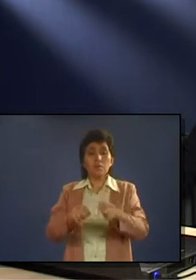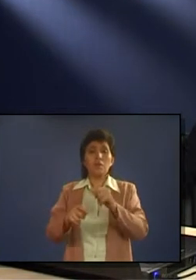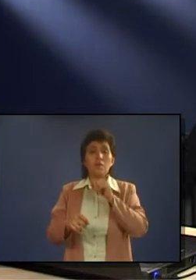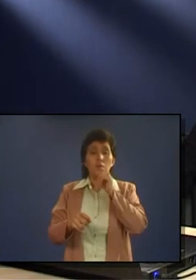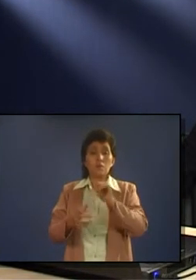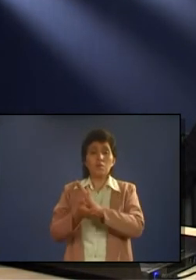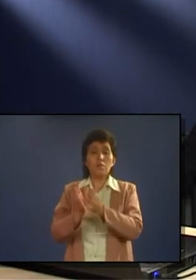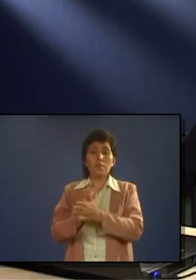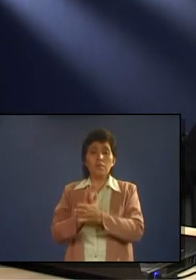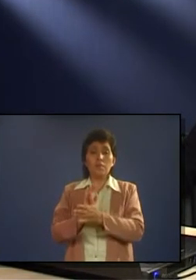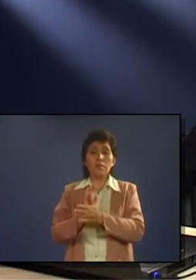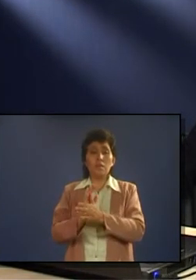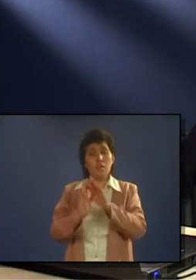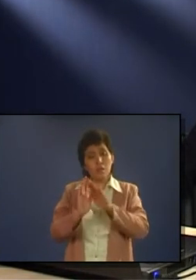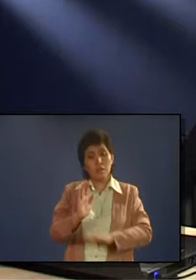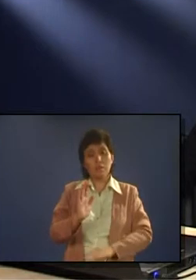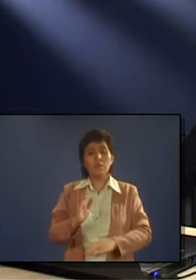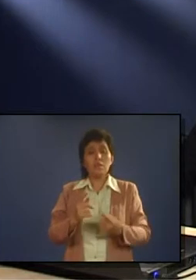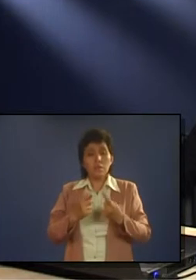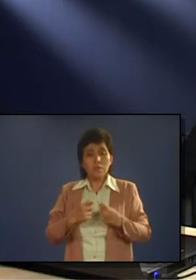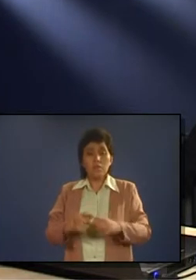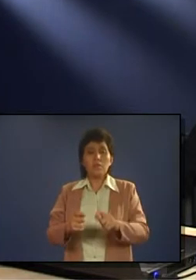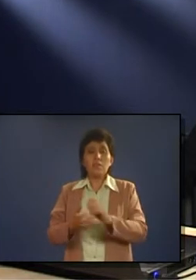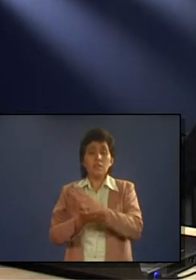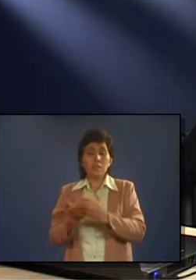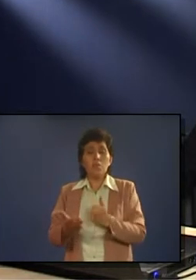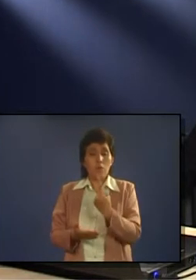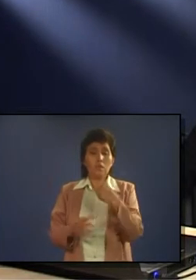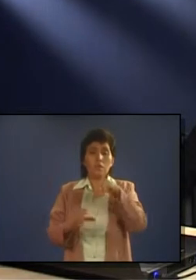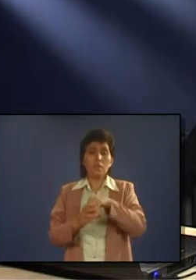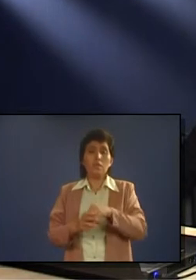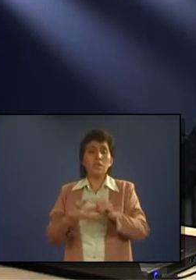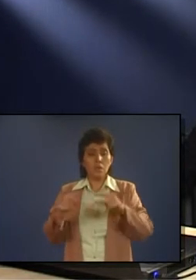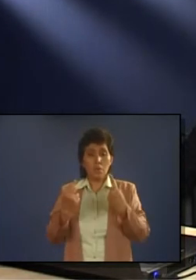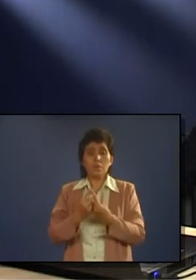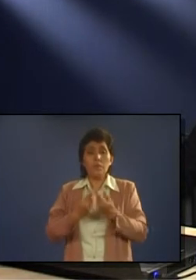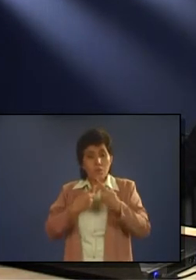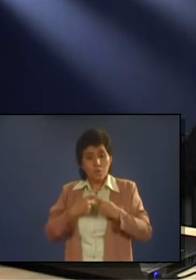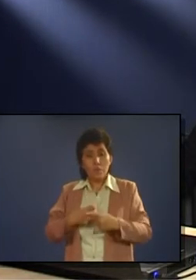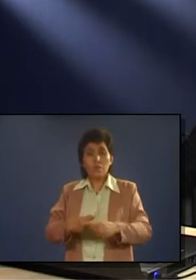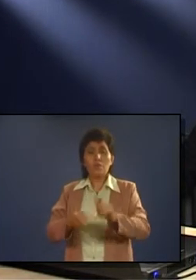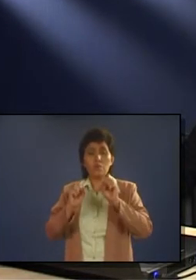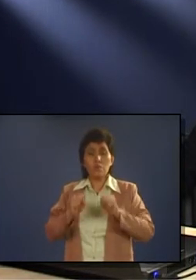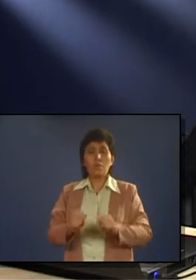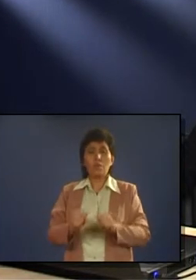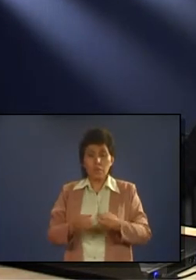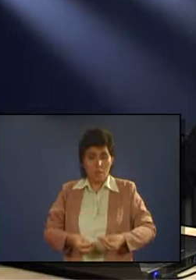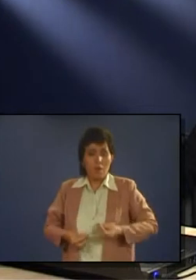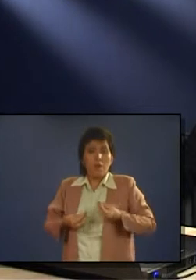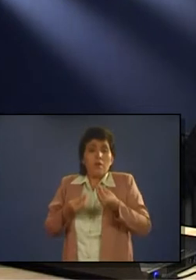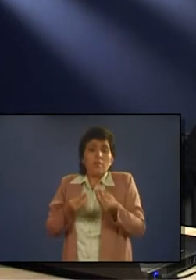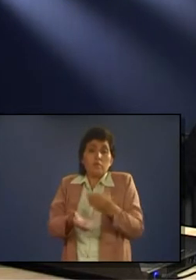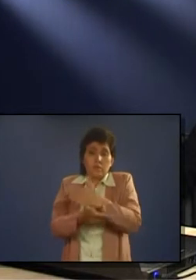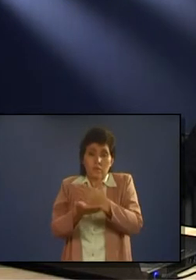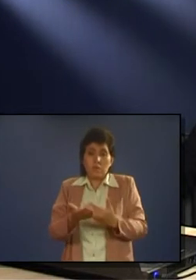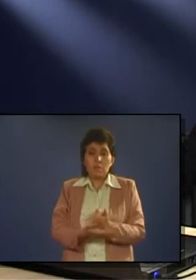to be the least of all. Try to be someone in the group, okay? Try to be able to contribute or